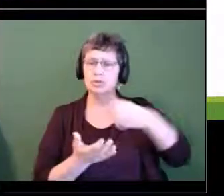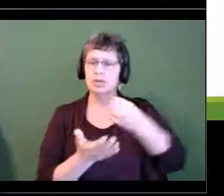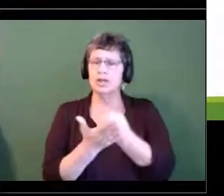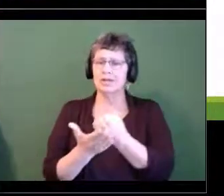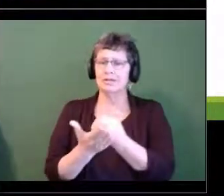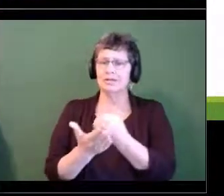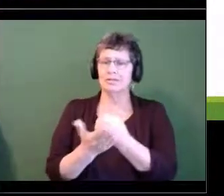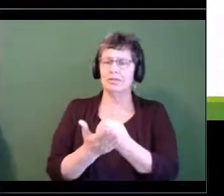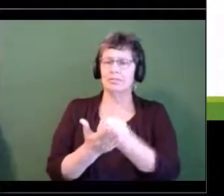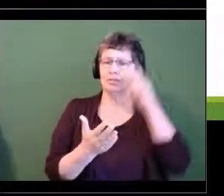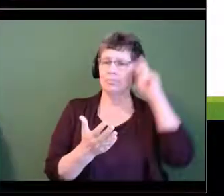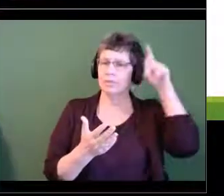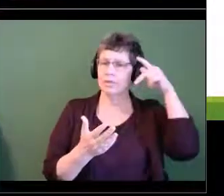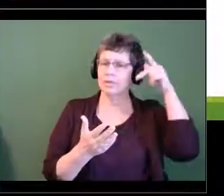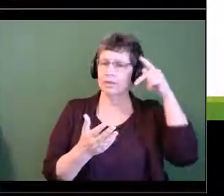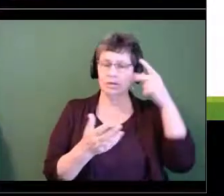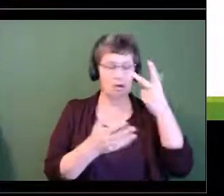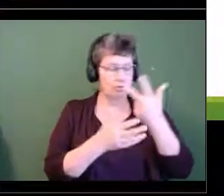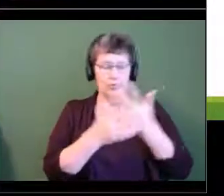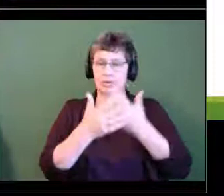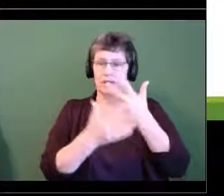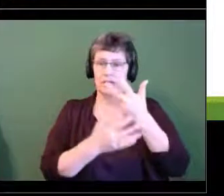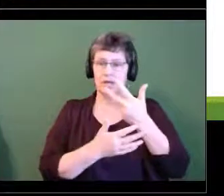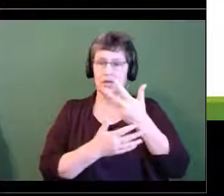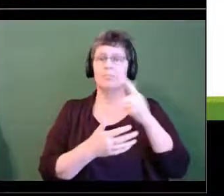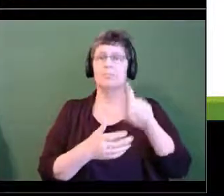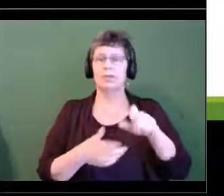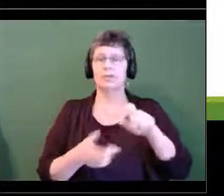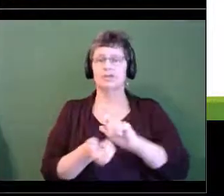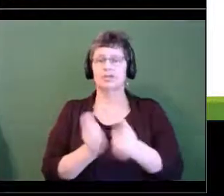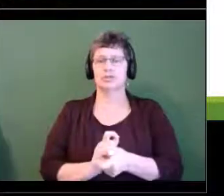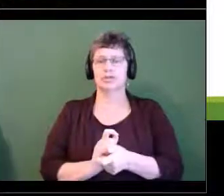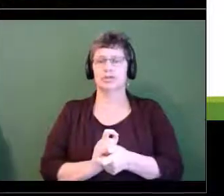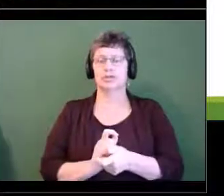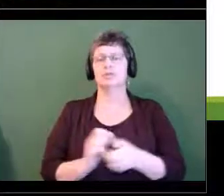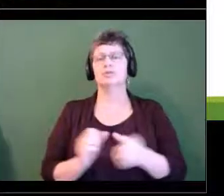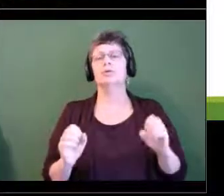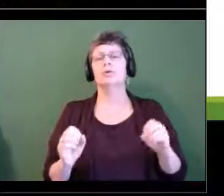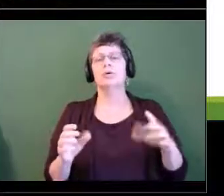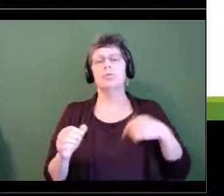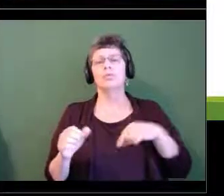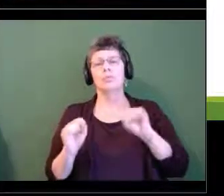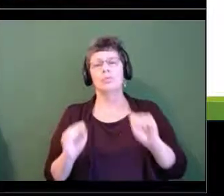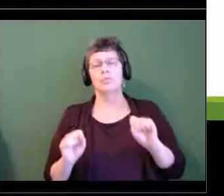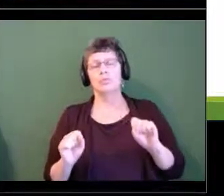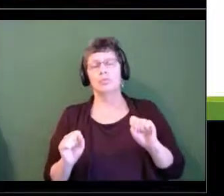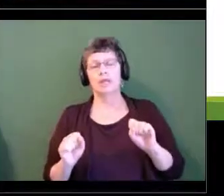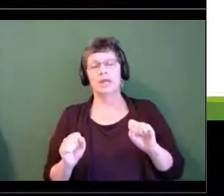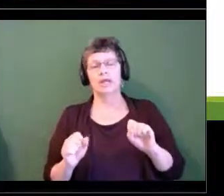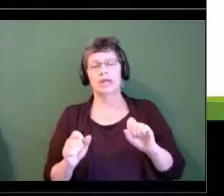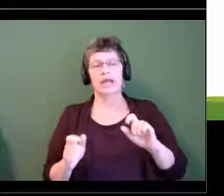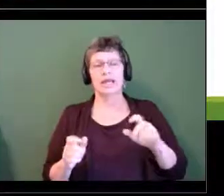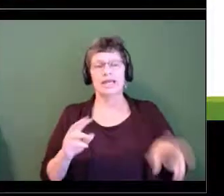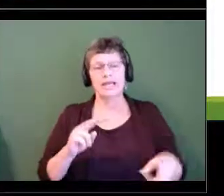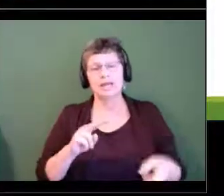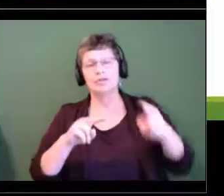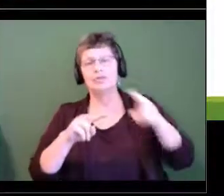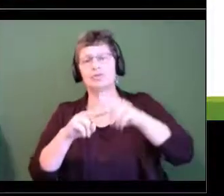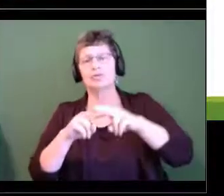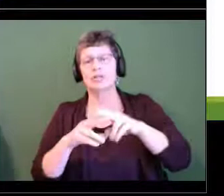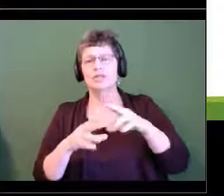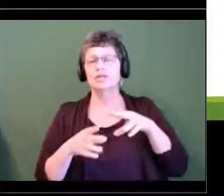order to address social isolation and increase social inclusion. That was the purpose of having the New